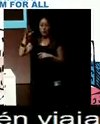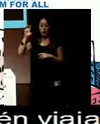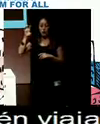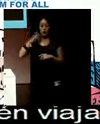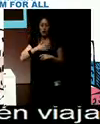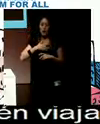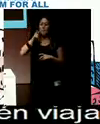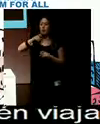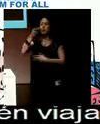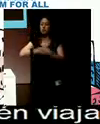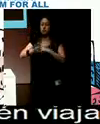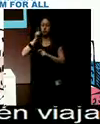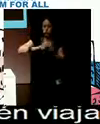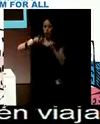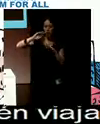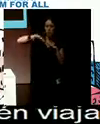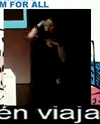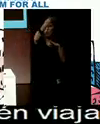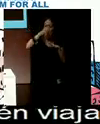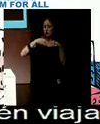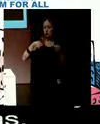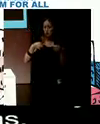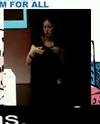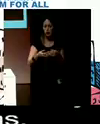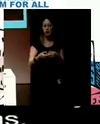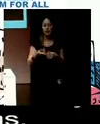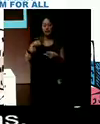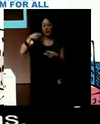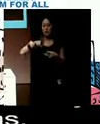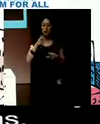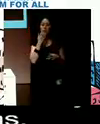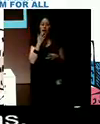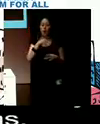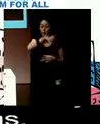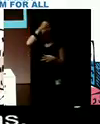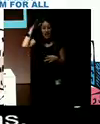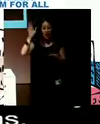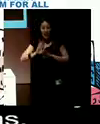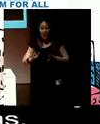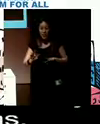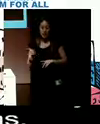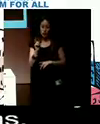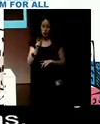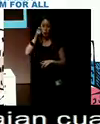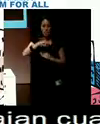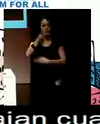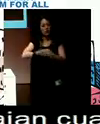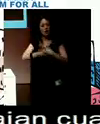mean, when everything is crowded. So they look for maybe more peace. And they travel for longer